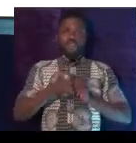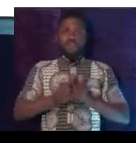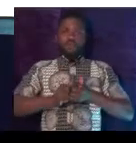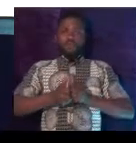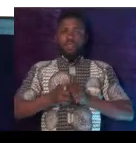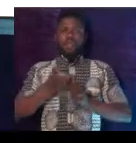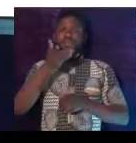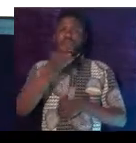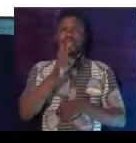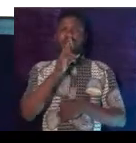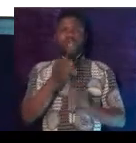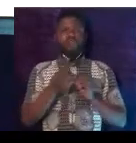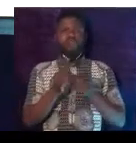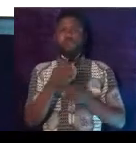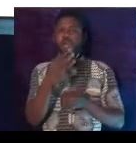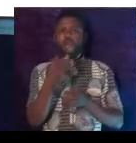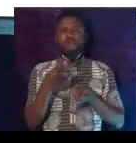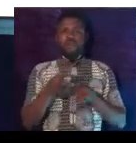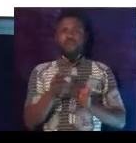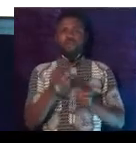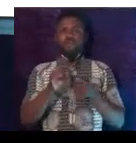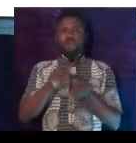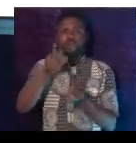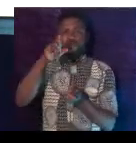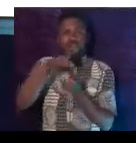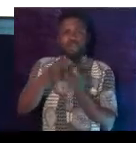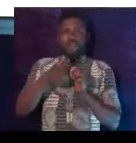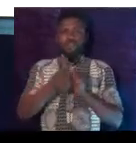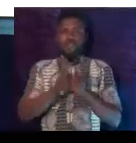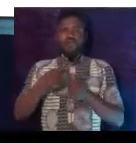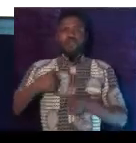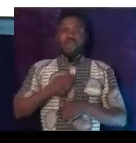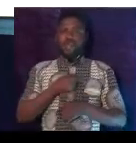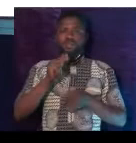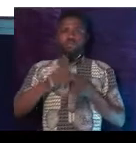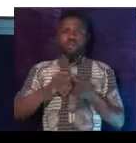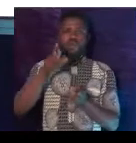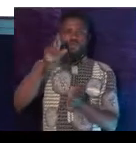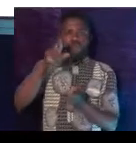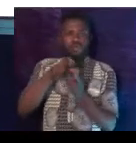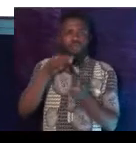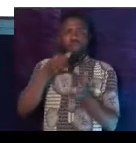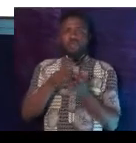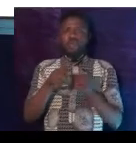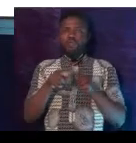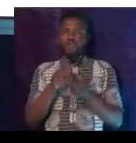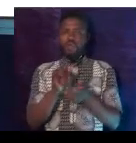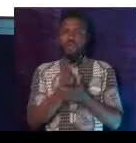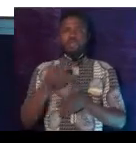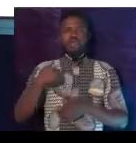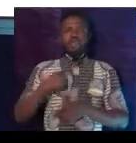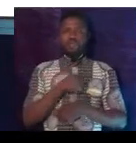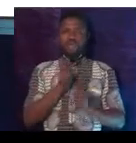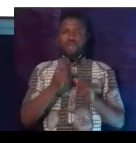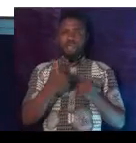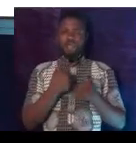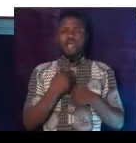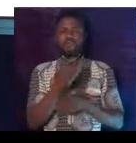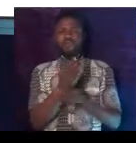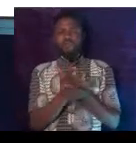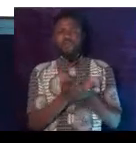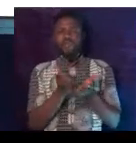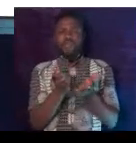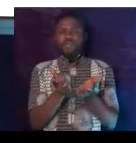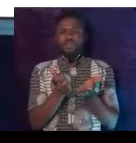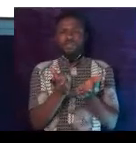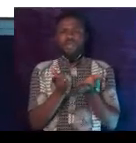of friction. There are a number of ways to reduce friction. We need to reduce friction so that we can have